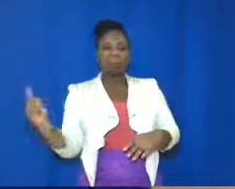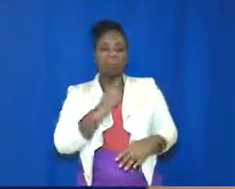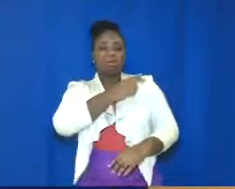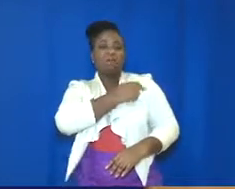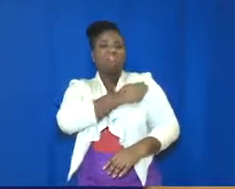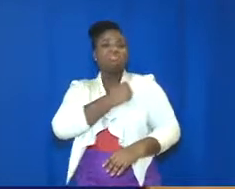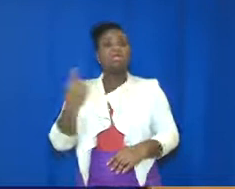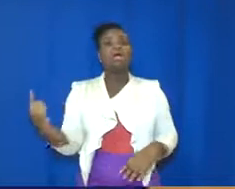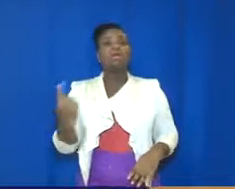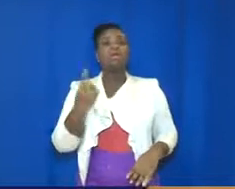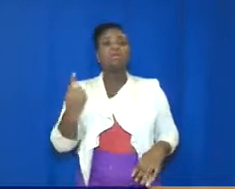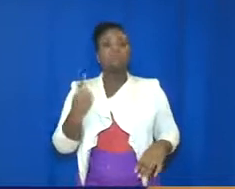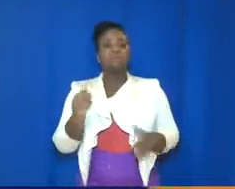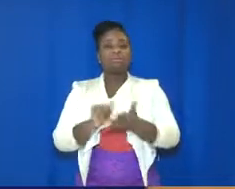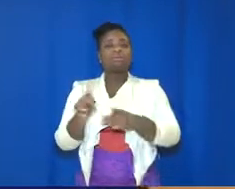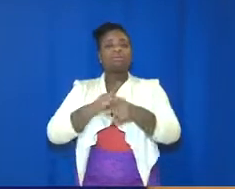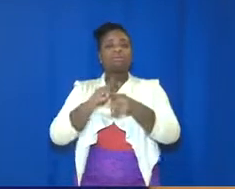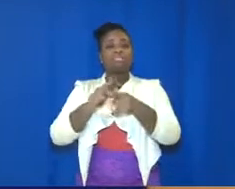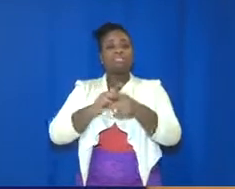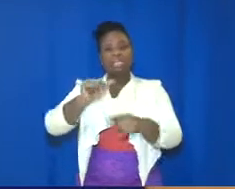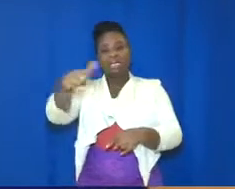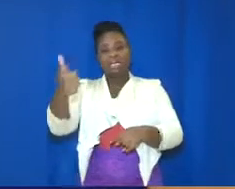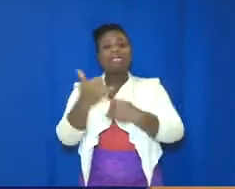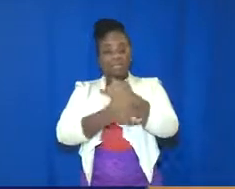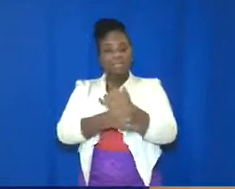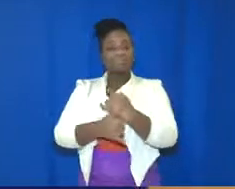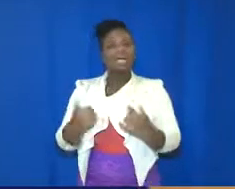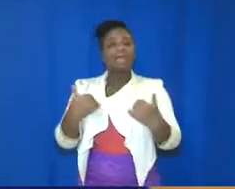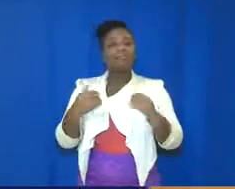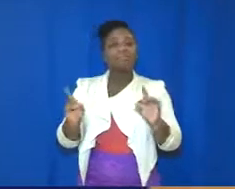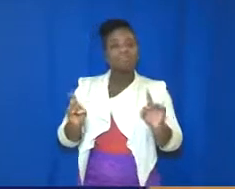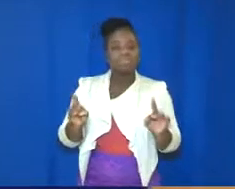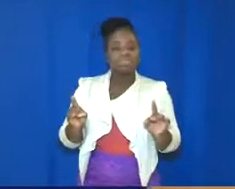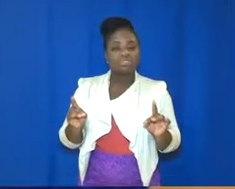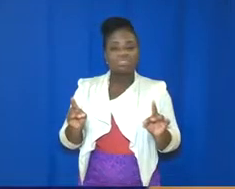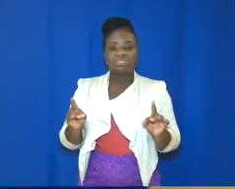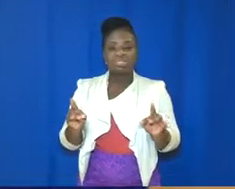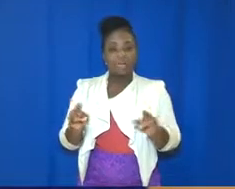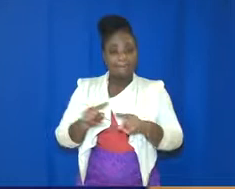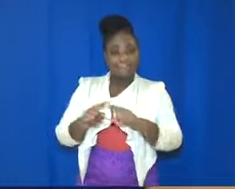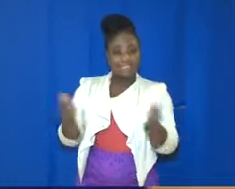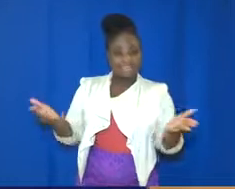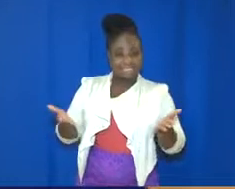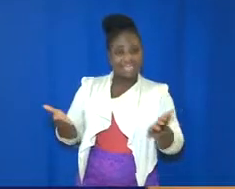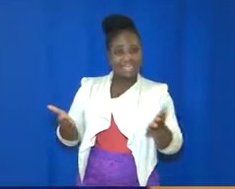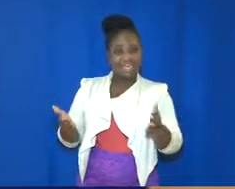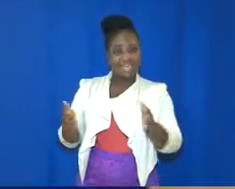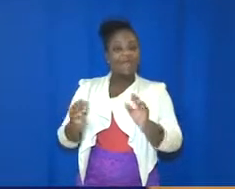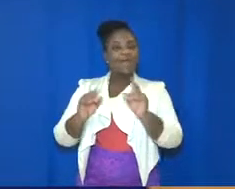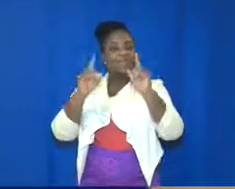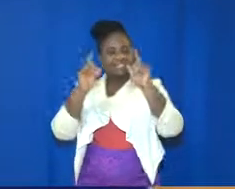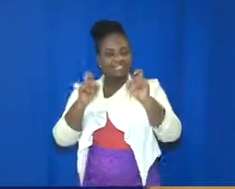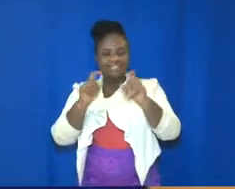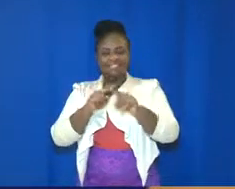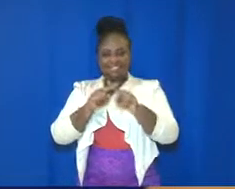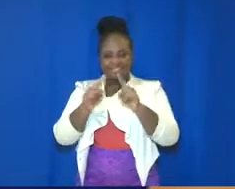to hospital, which is the practice followed by some other countries, i.e. routine testing, our